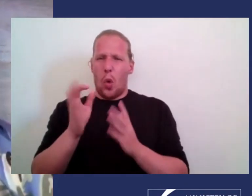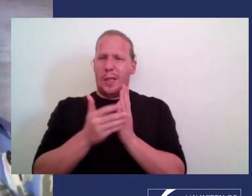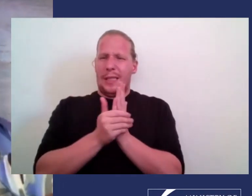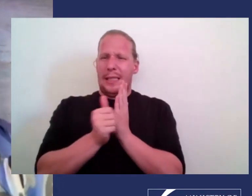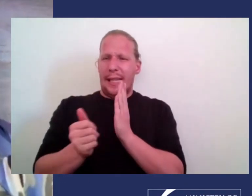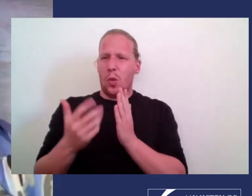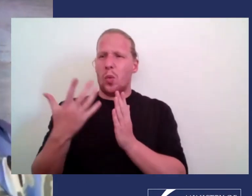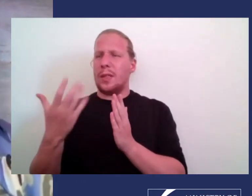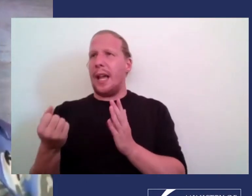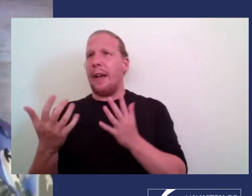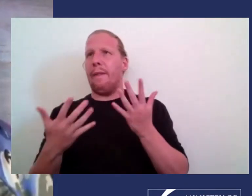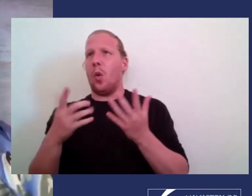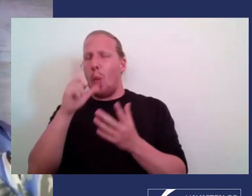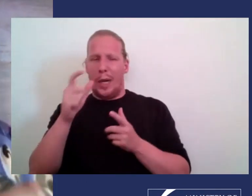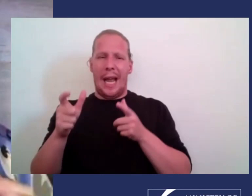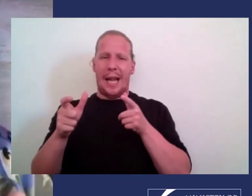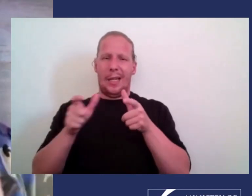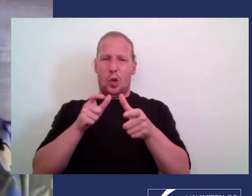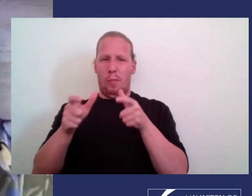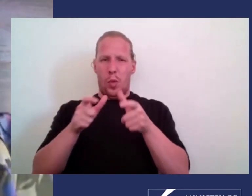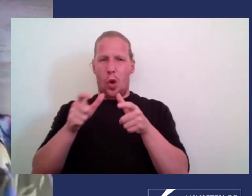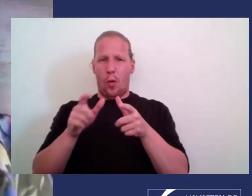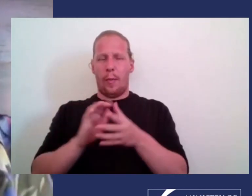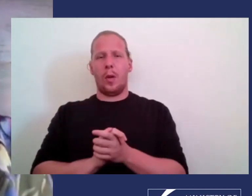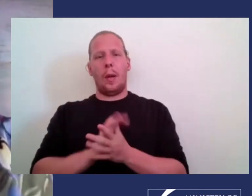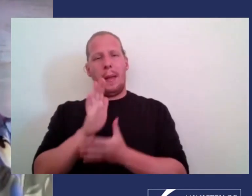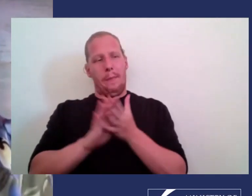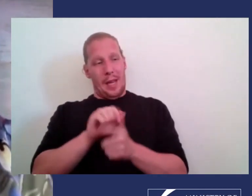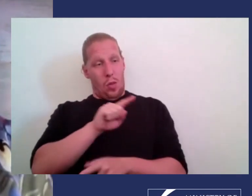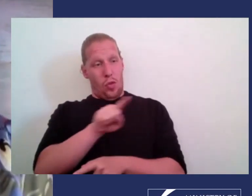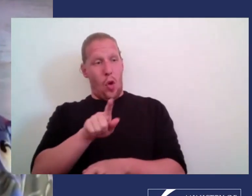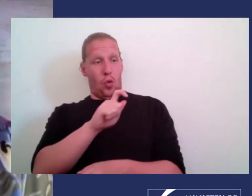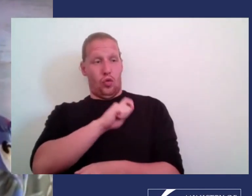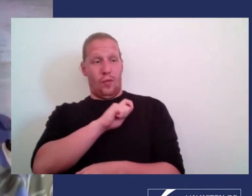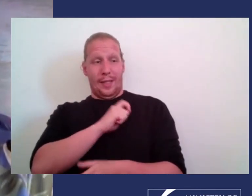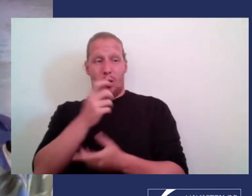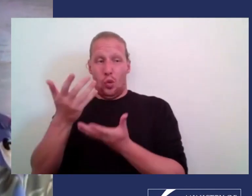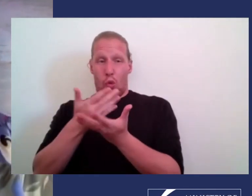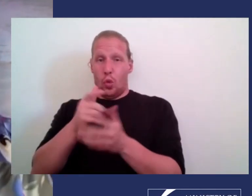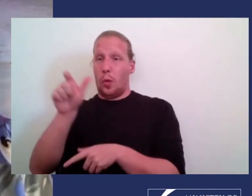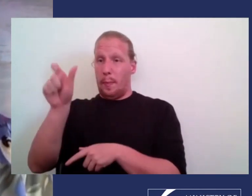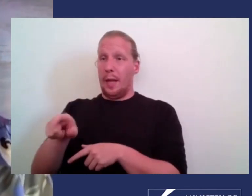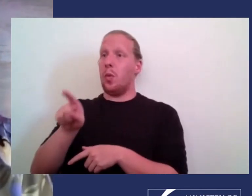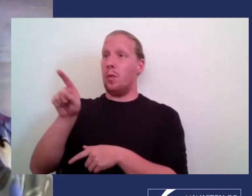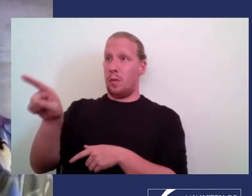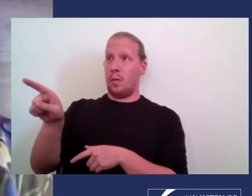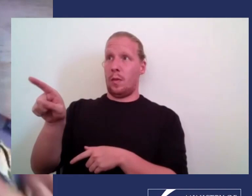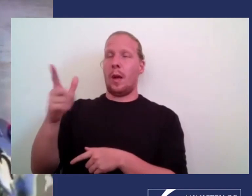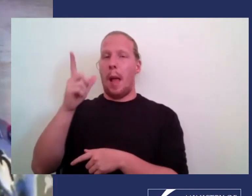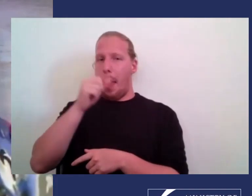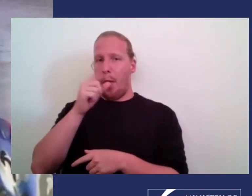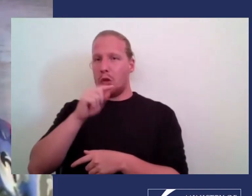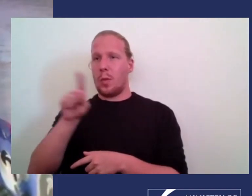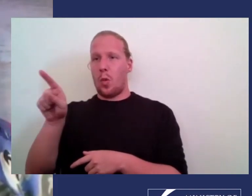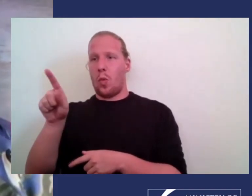they don't have the handle on it. So the people that they trust to talk to also might not have all